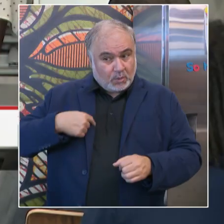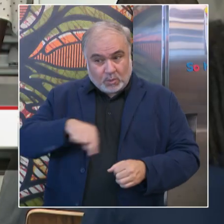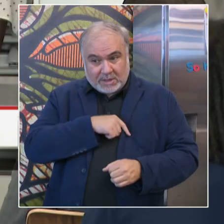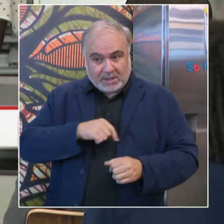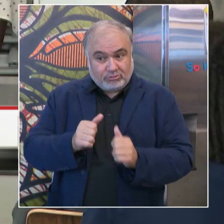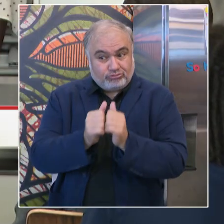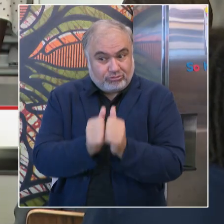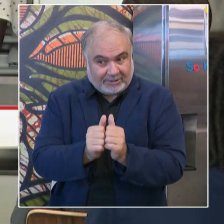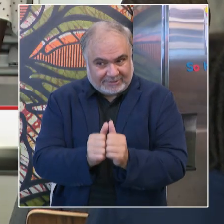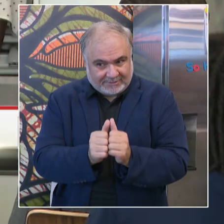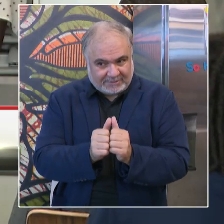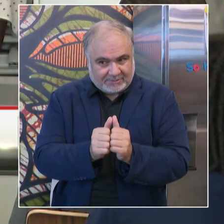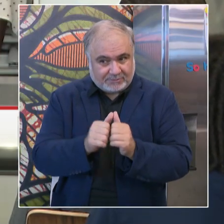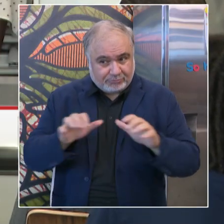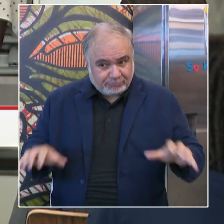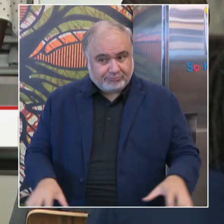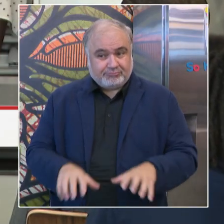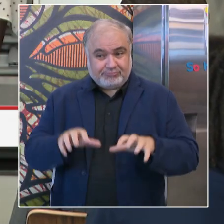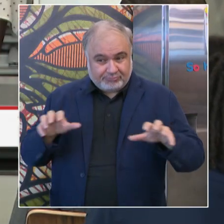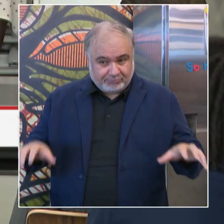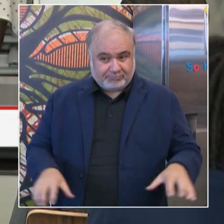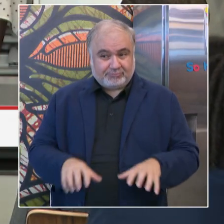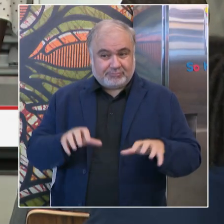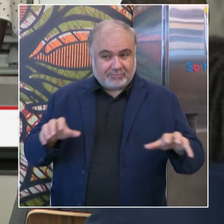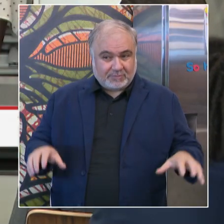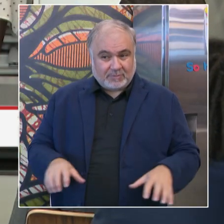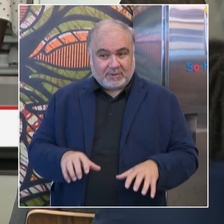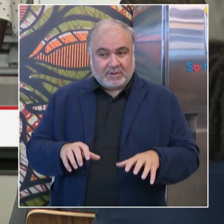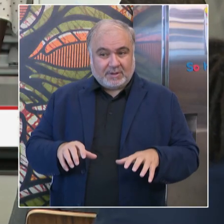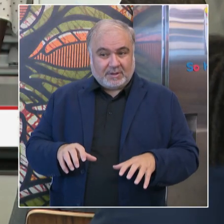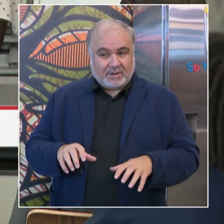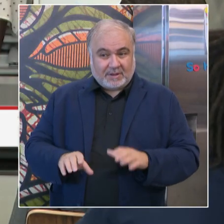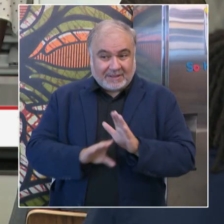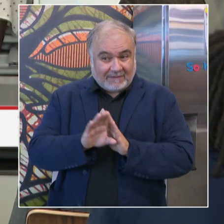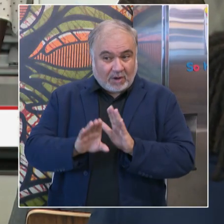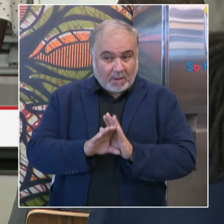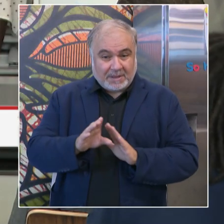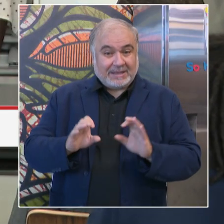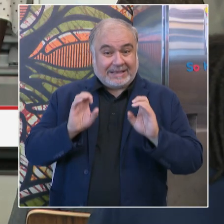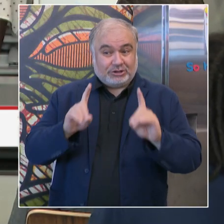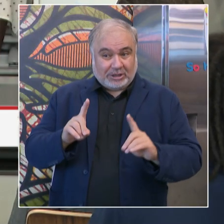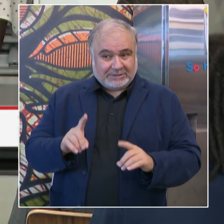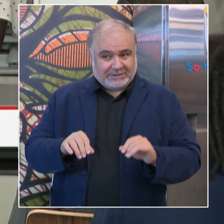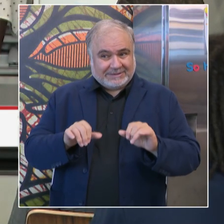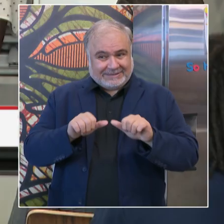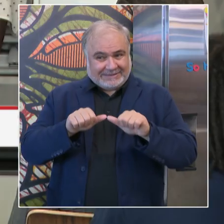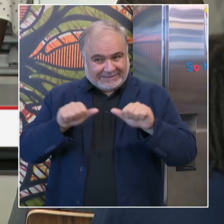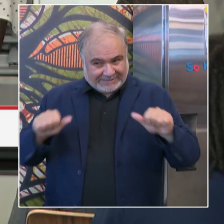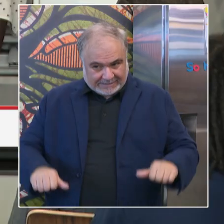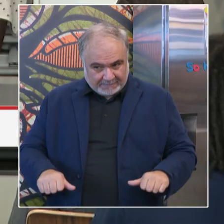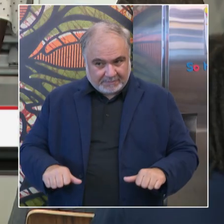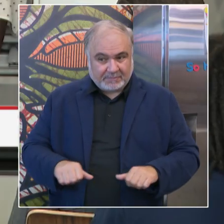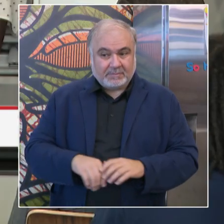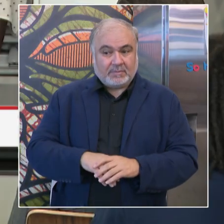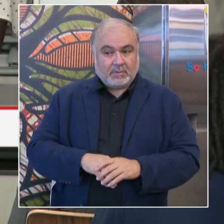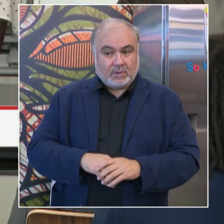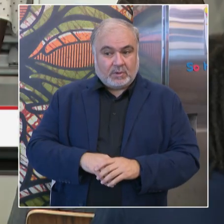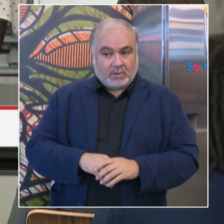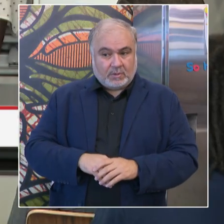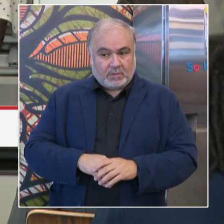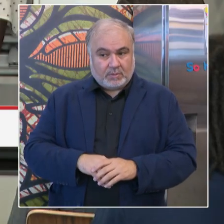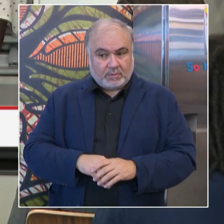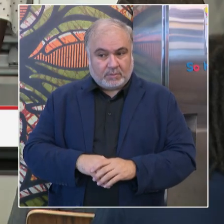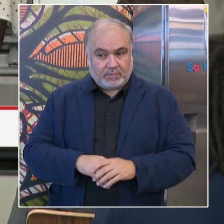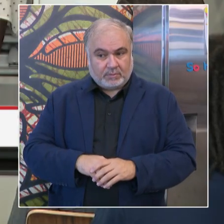an education system that prepares our students for life